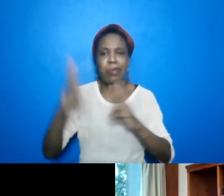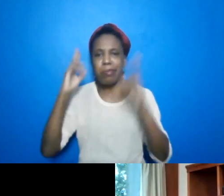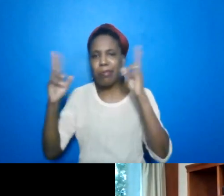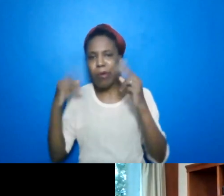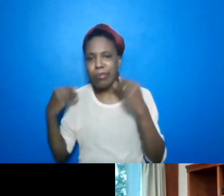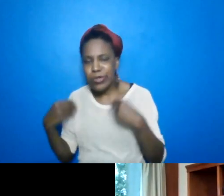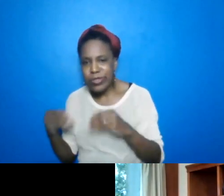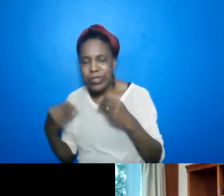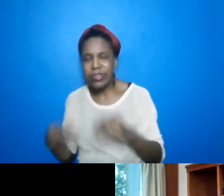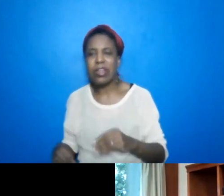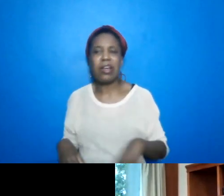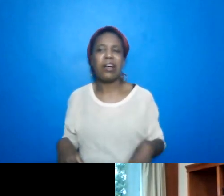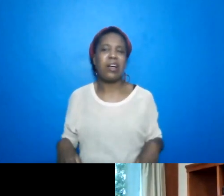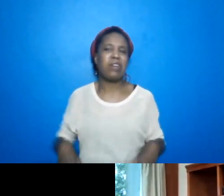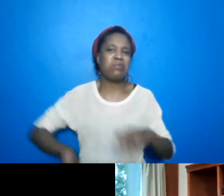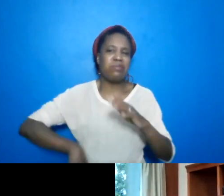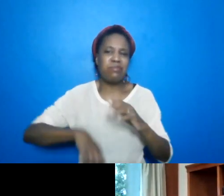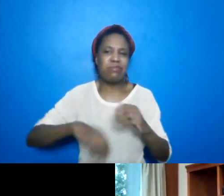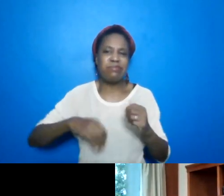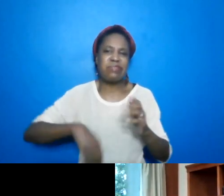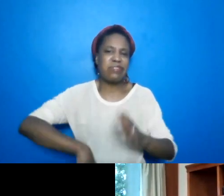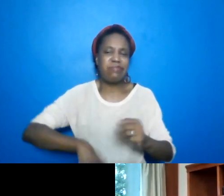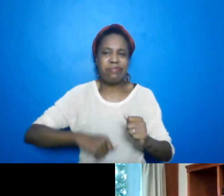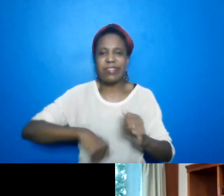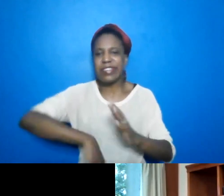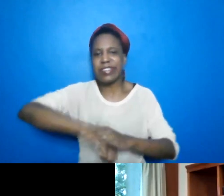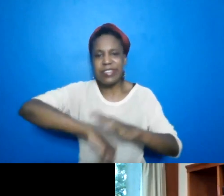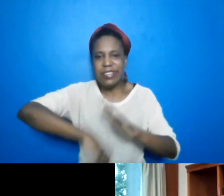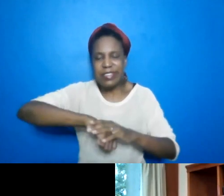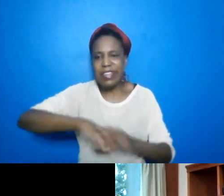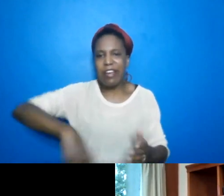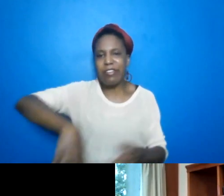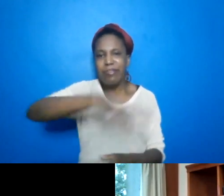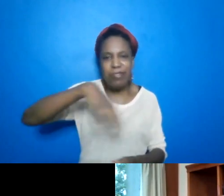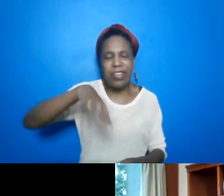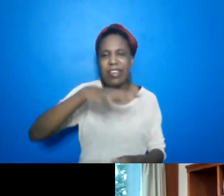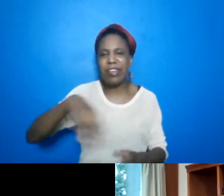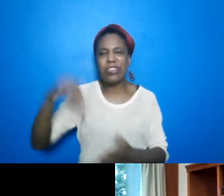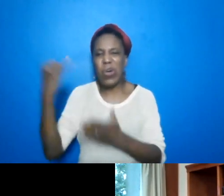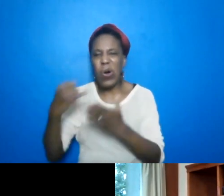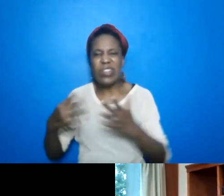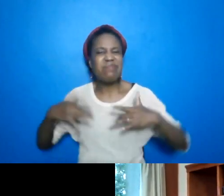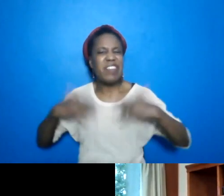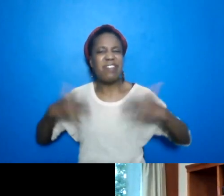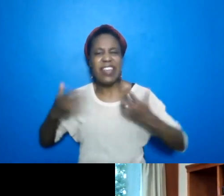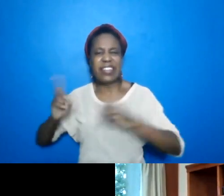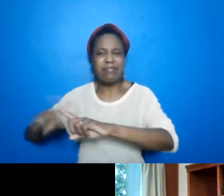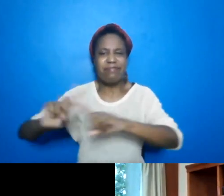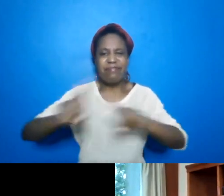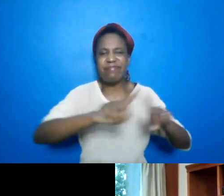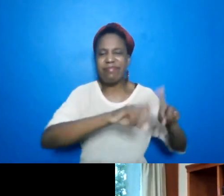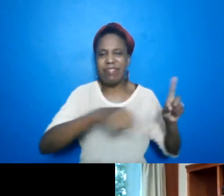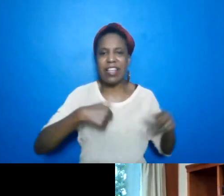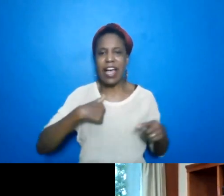fields and in art events and listening to what people were saying, and then going to many of the roundtables